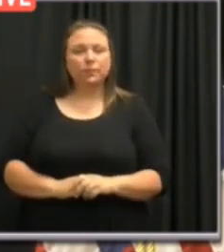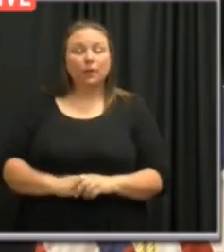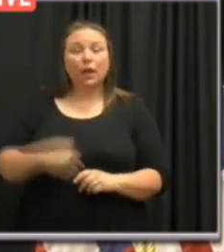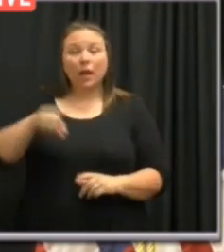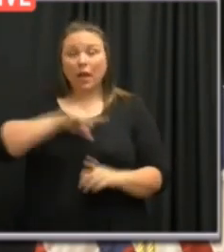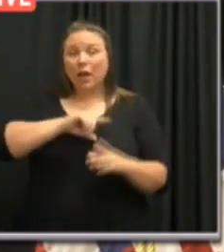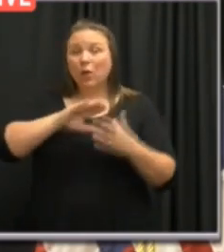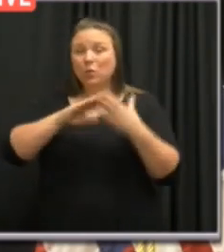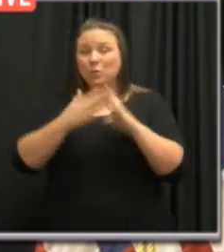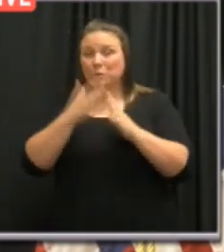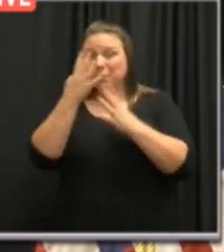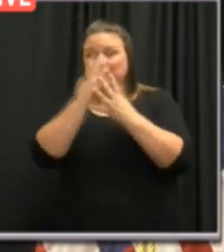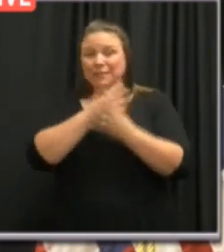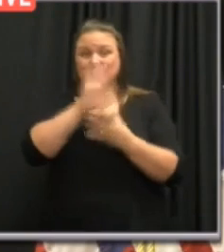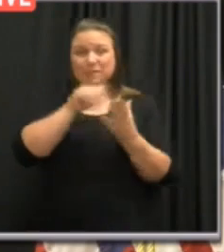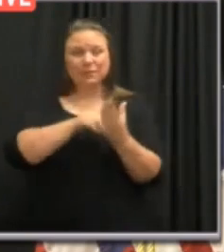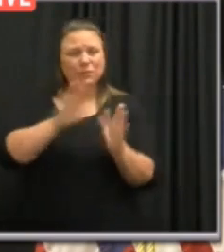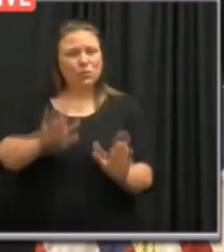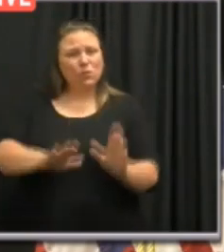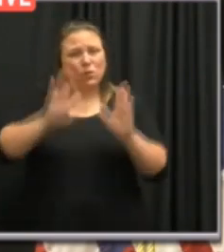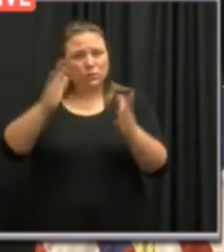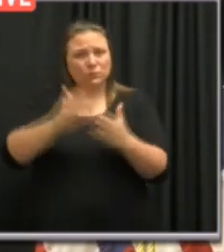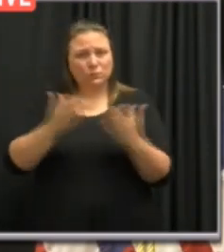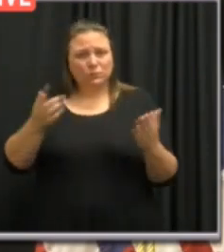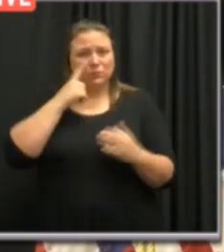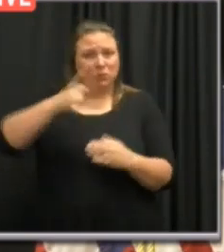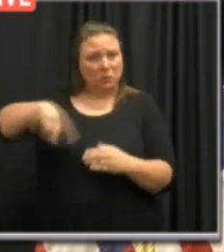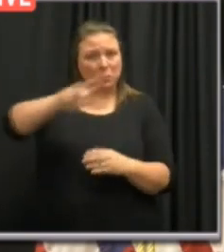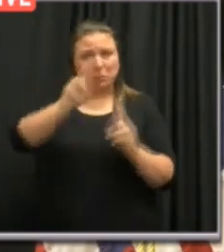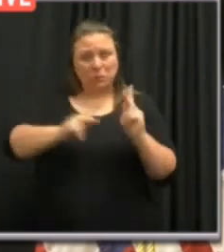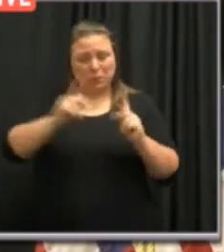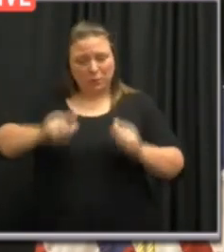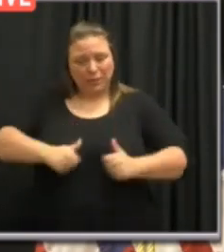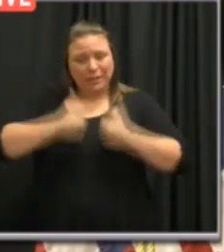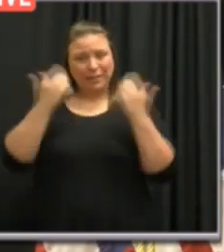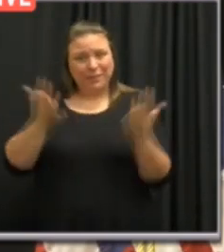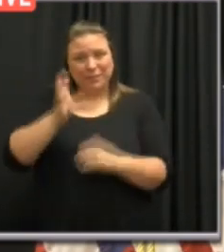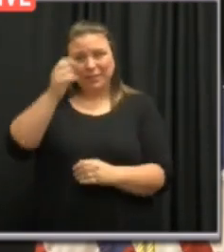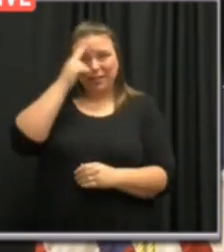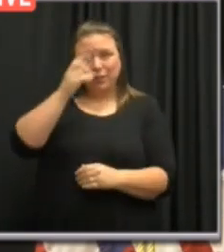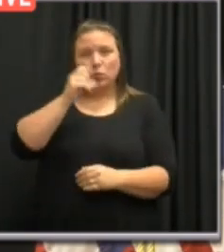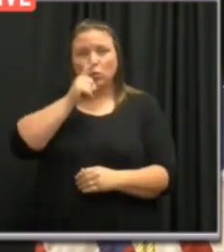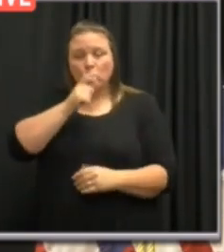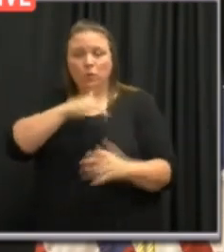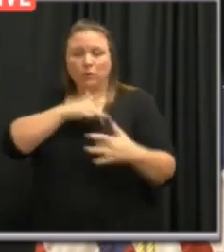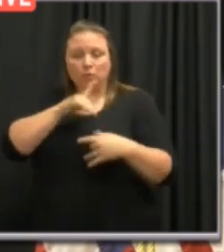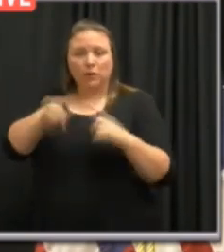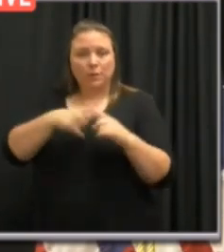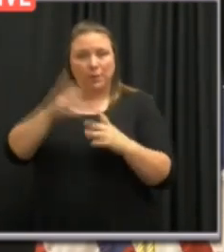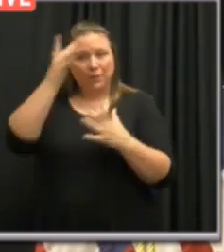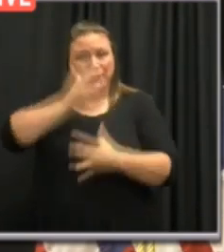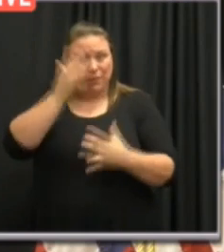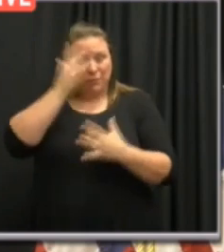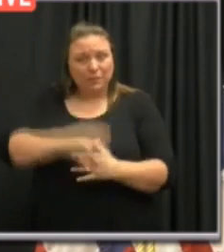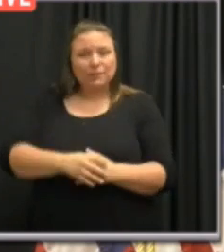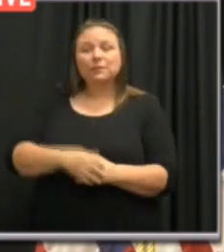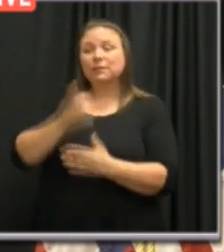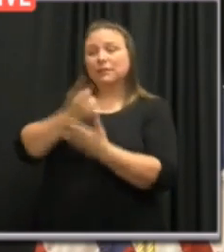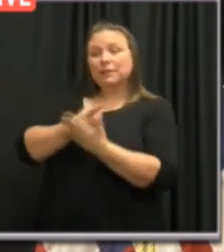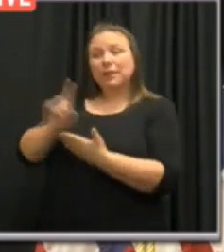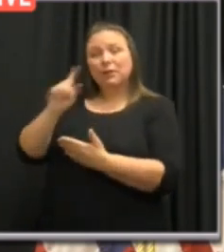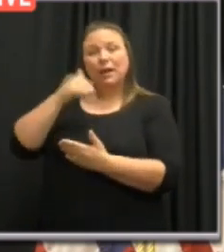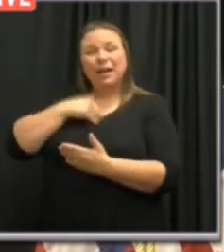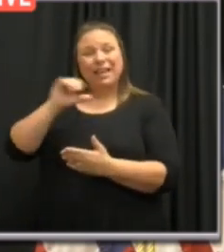community assessment centers continue to be a great resource for our residents and who have concerns about the virus. Just last week, we conducted